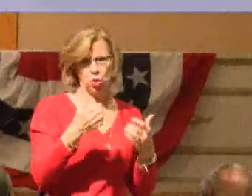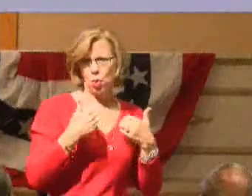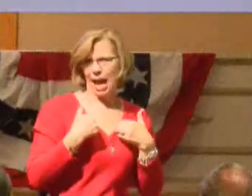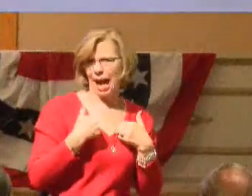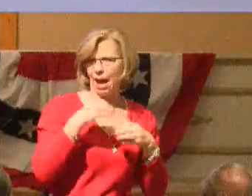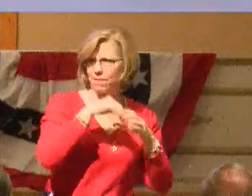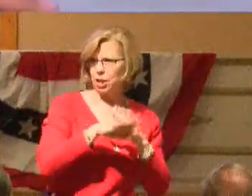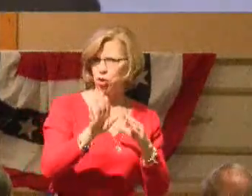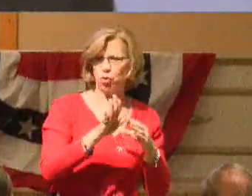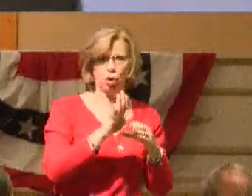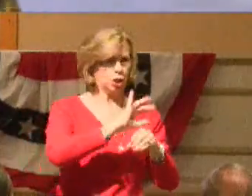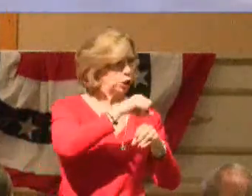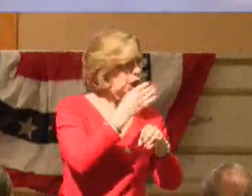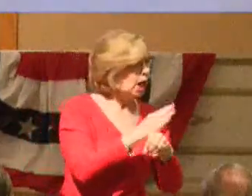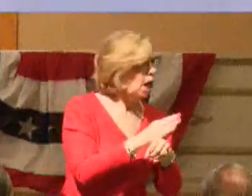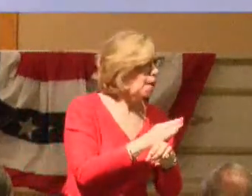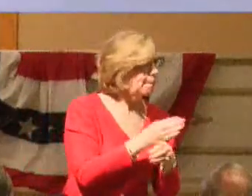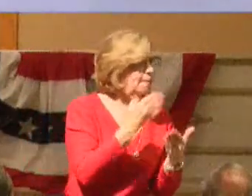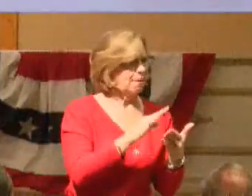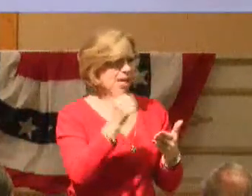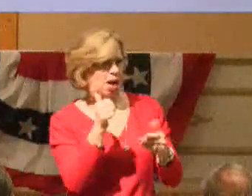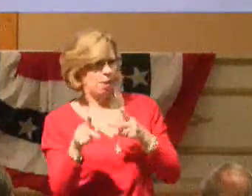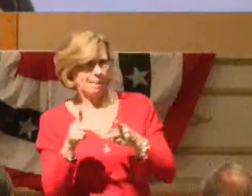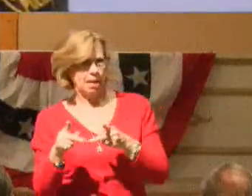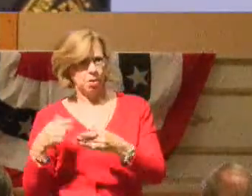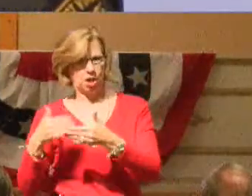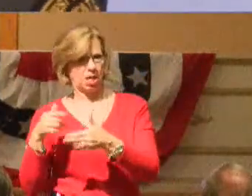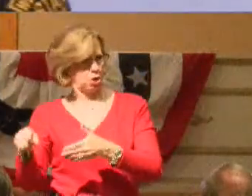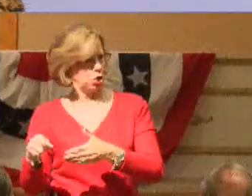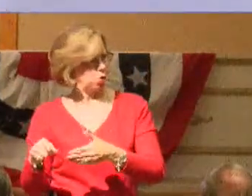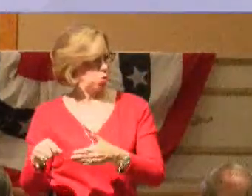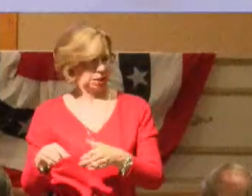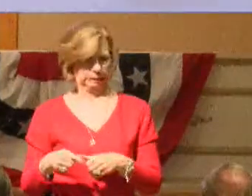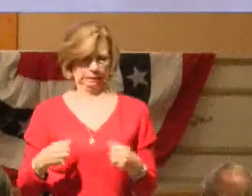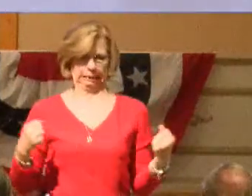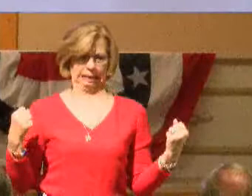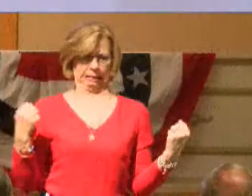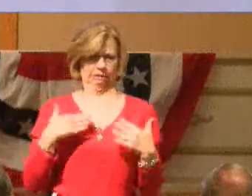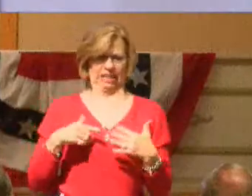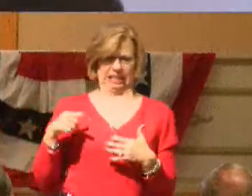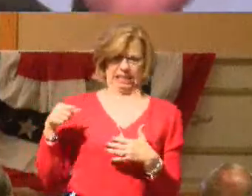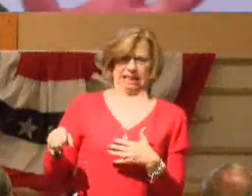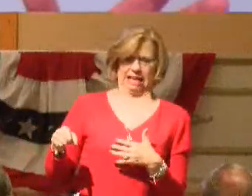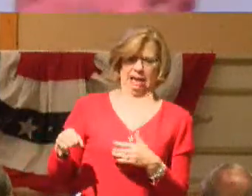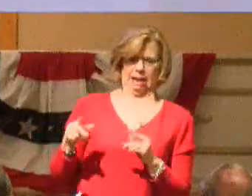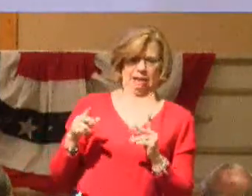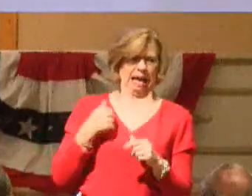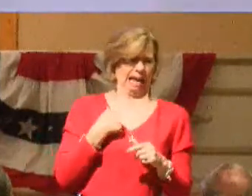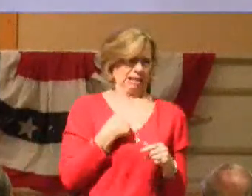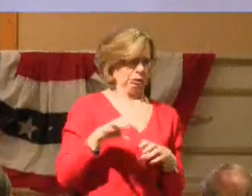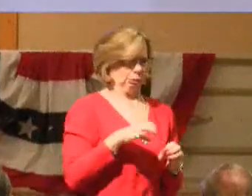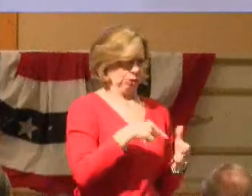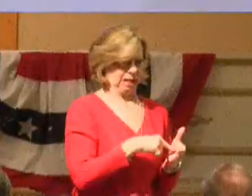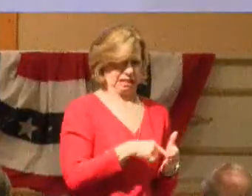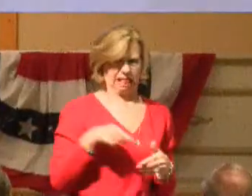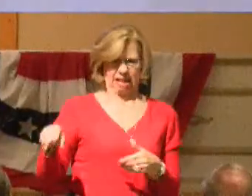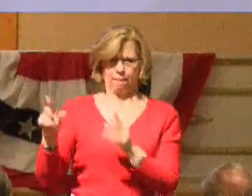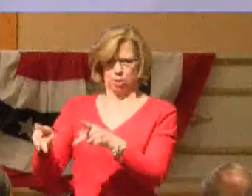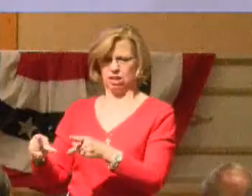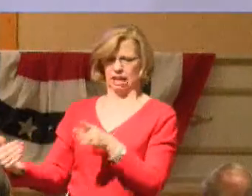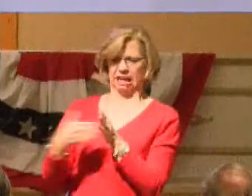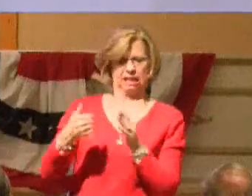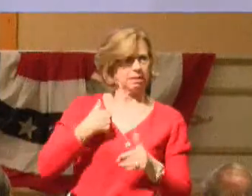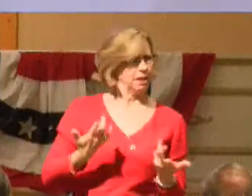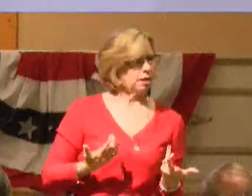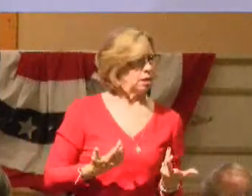is hindering you because of others that are around you, that you fear that if you do something one other way, they may be against you then? So